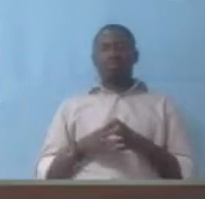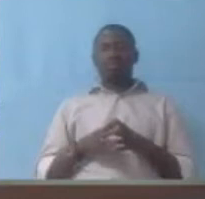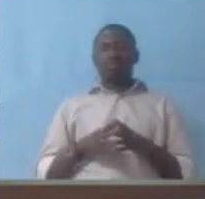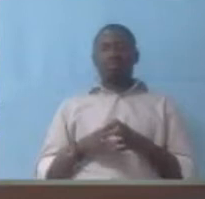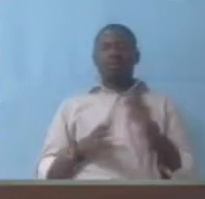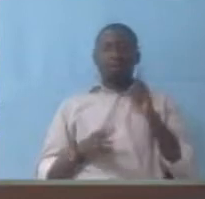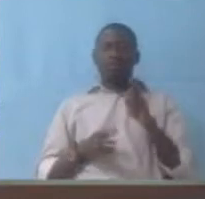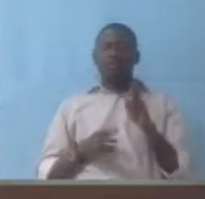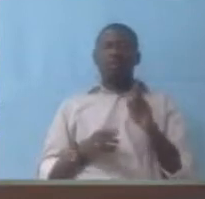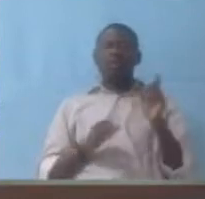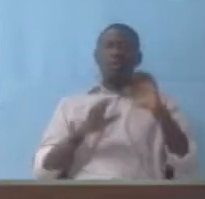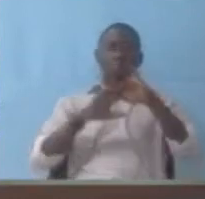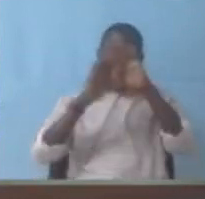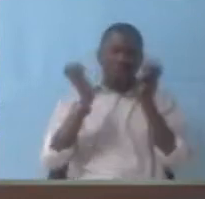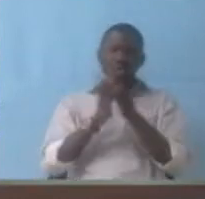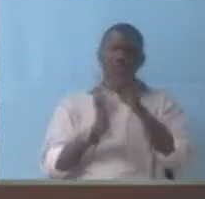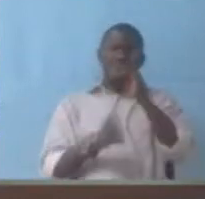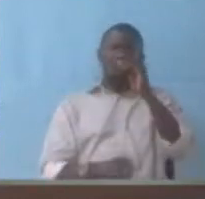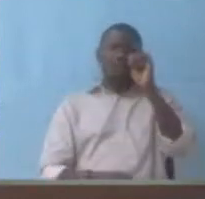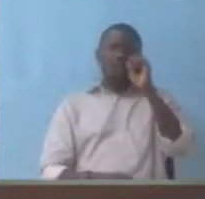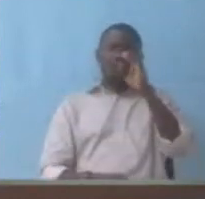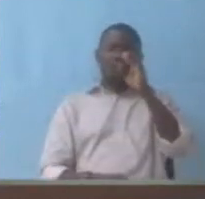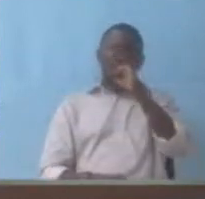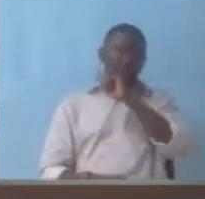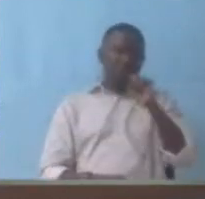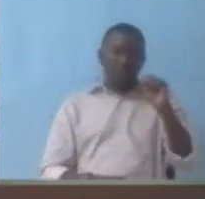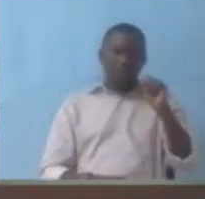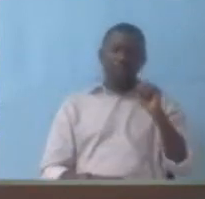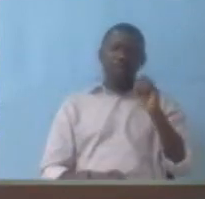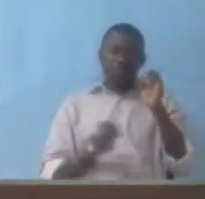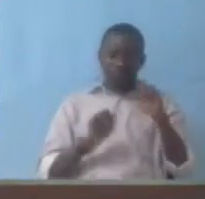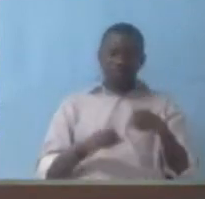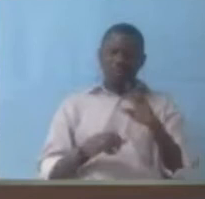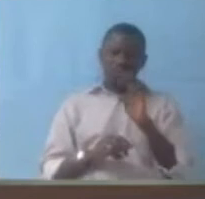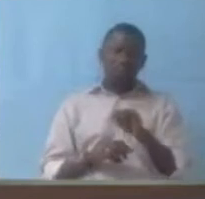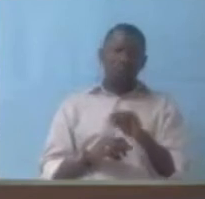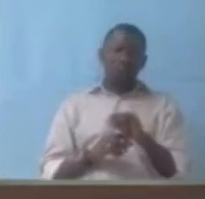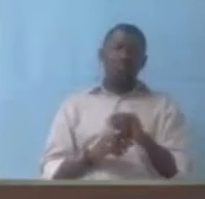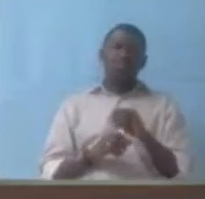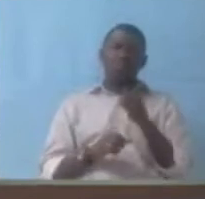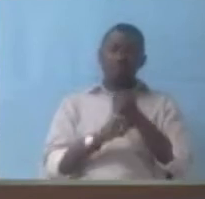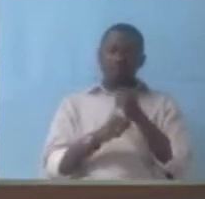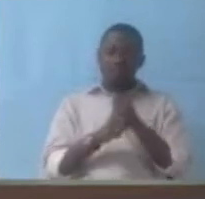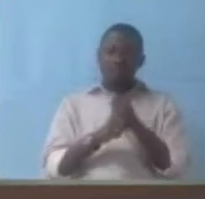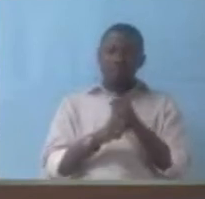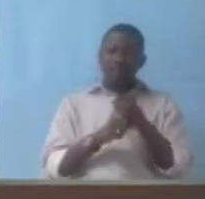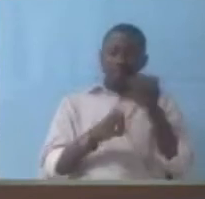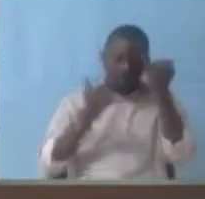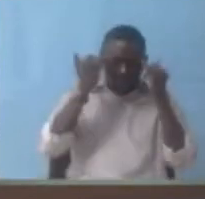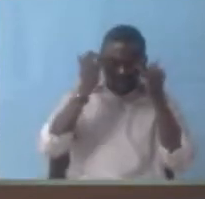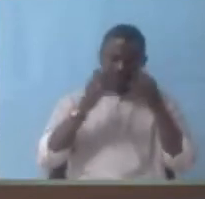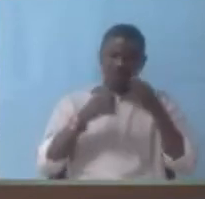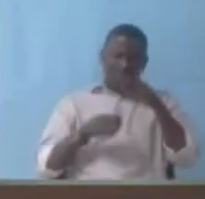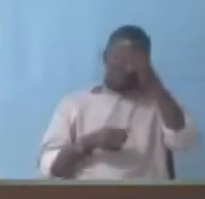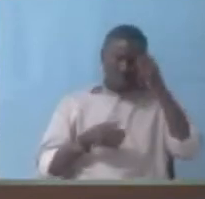that's all decrees are supposed to do. Create a framework so that people will know what to expect from the